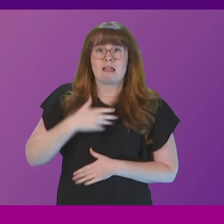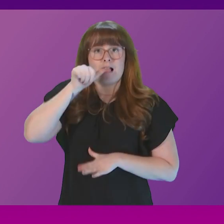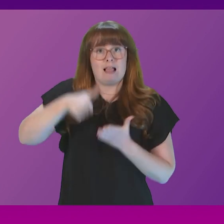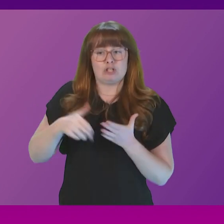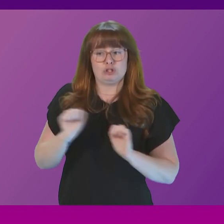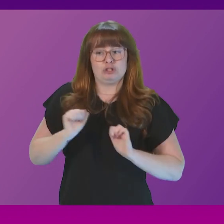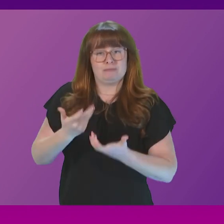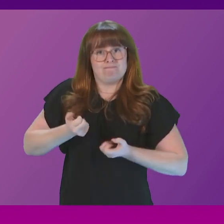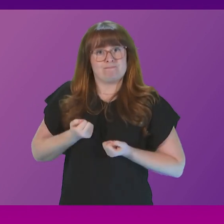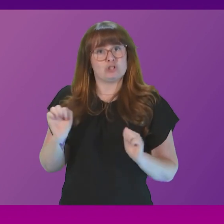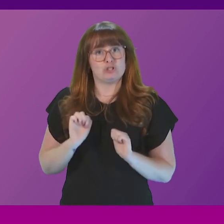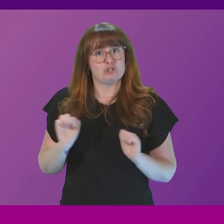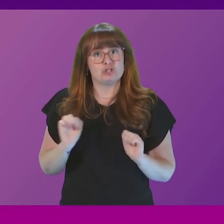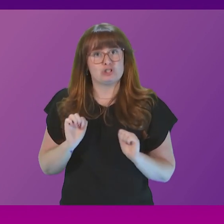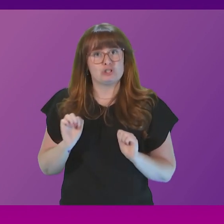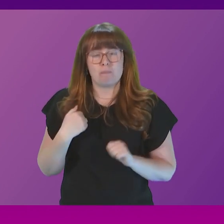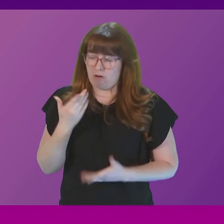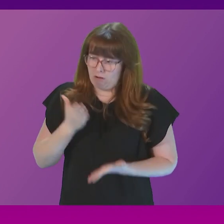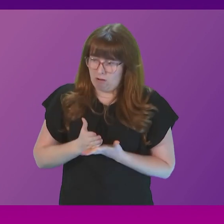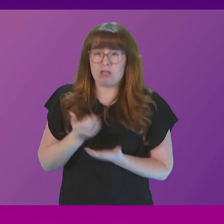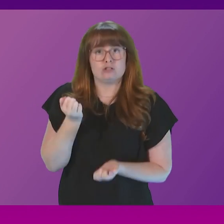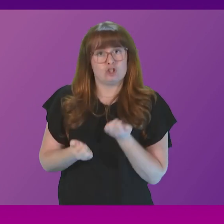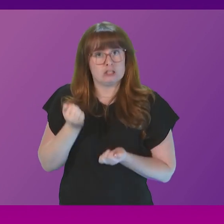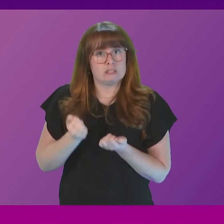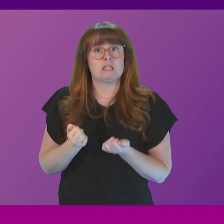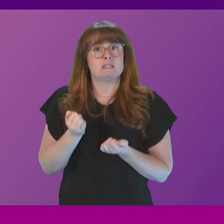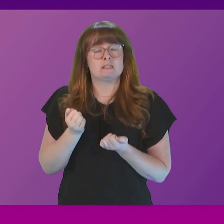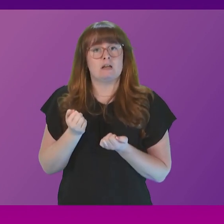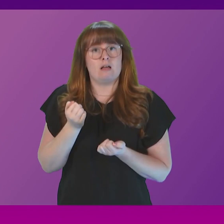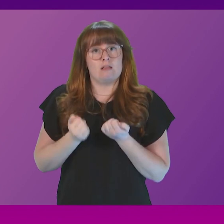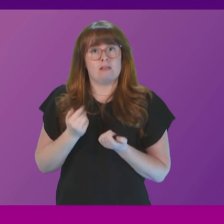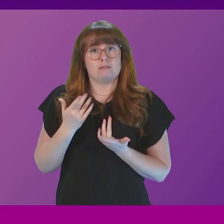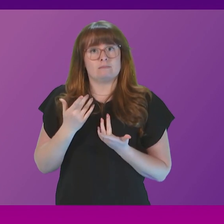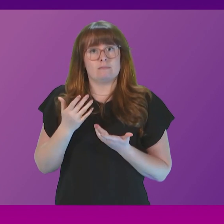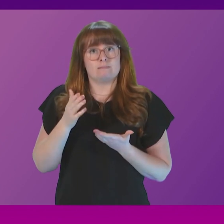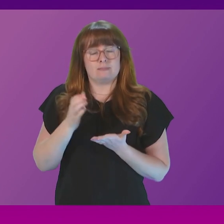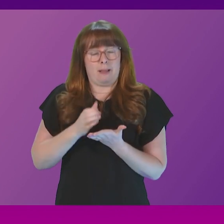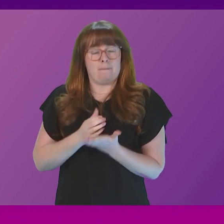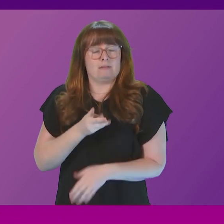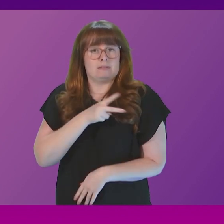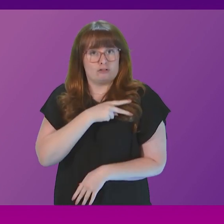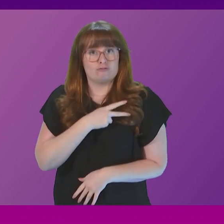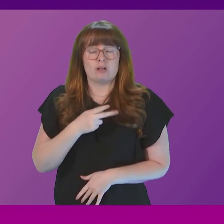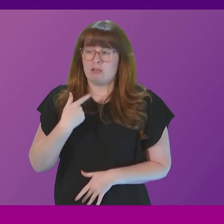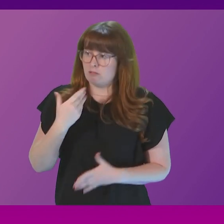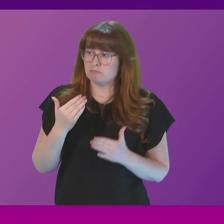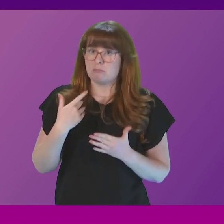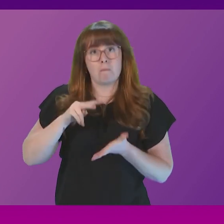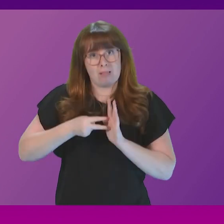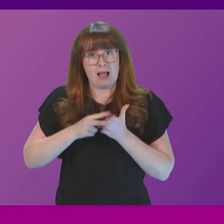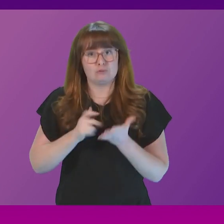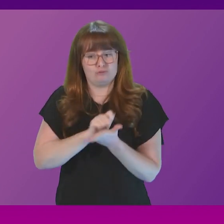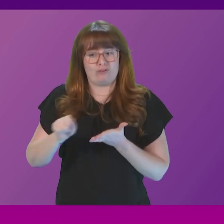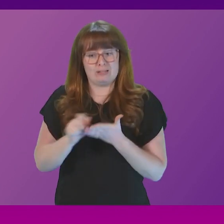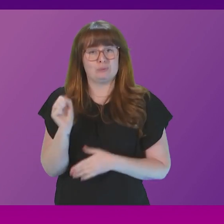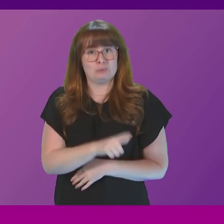the committee yet, but certainly the Justice and Home, Cabinet Secretary for Justice and Home Affairs was planning to write to the